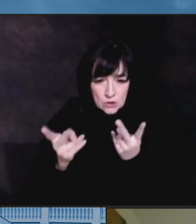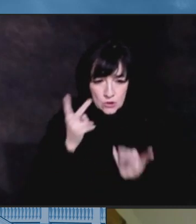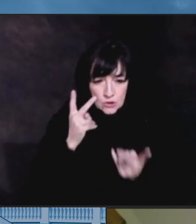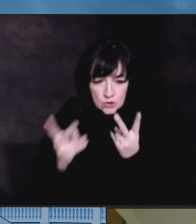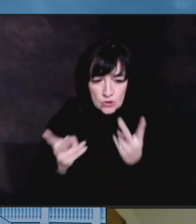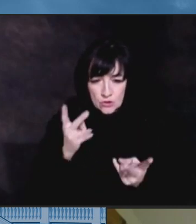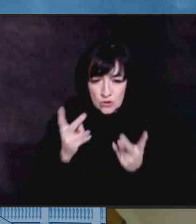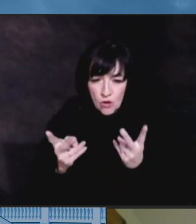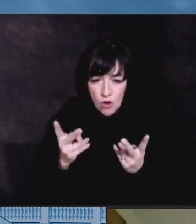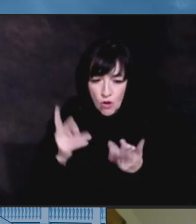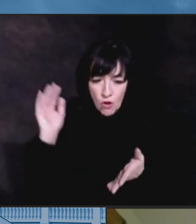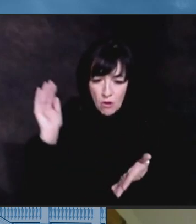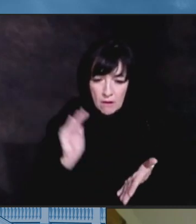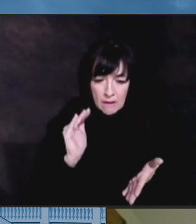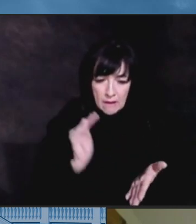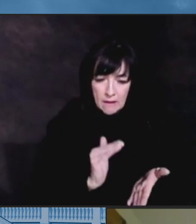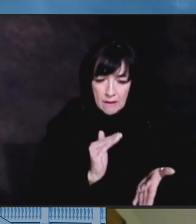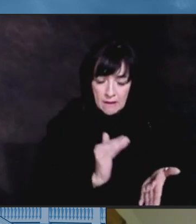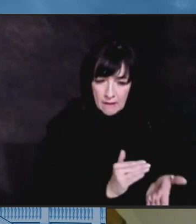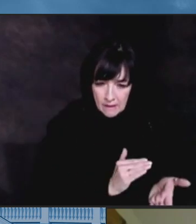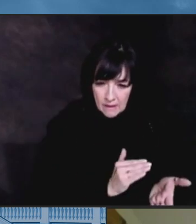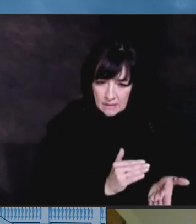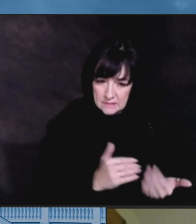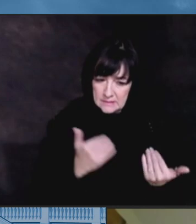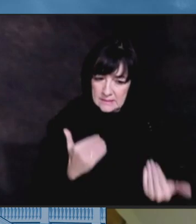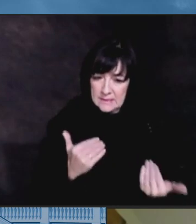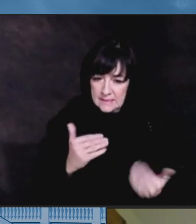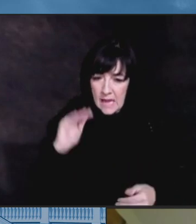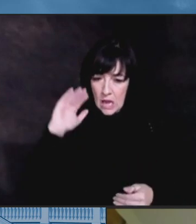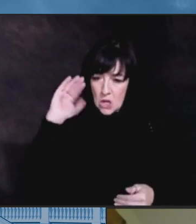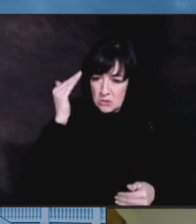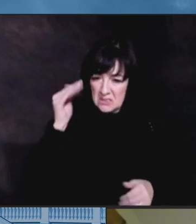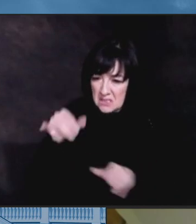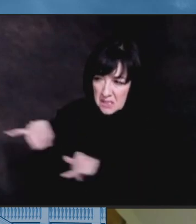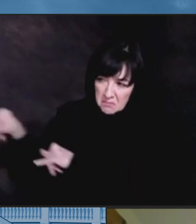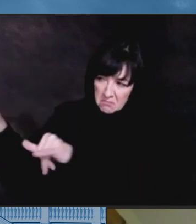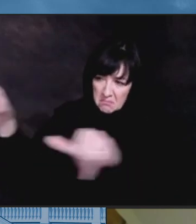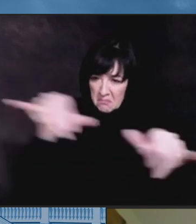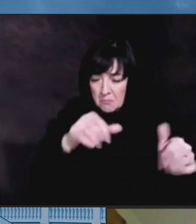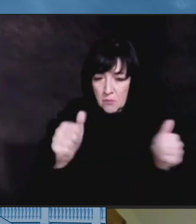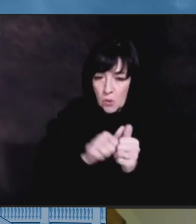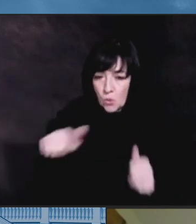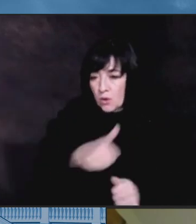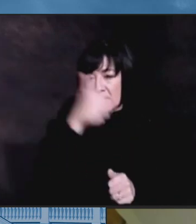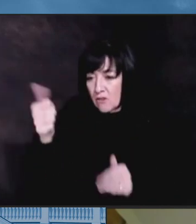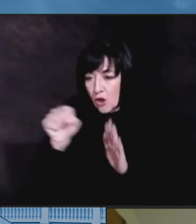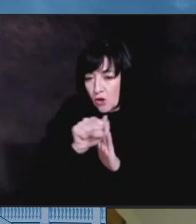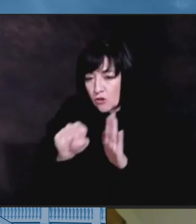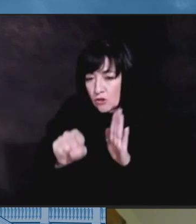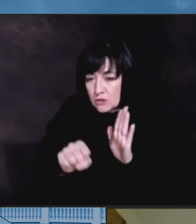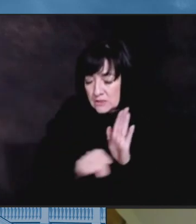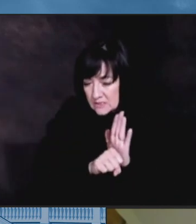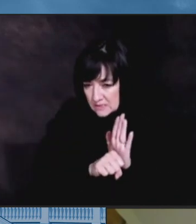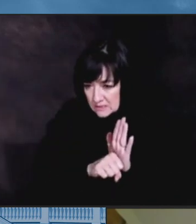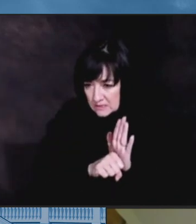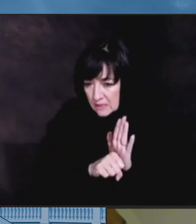that we seem to be on a similar trend line with other states, despite varying levels